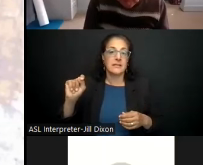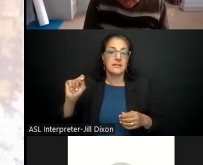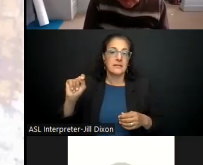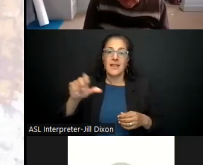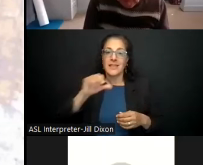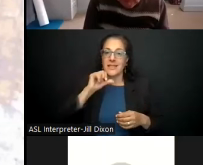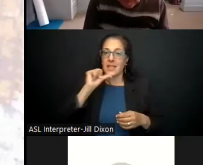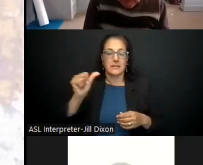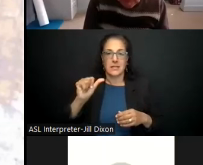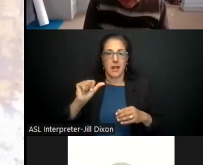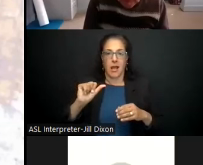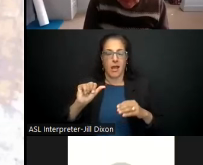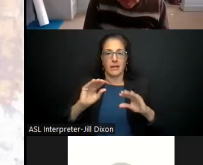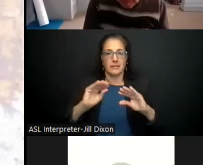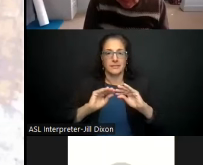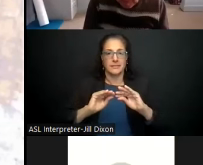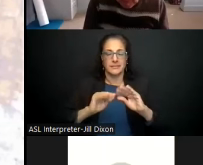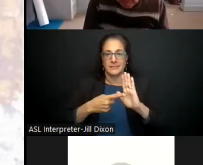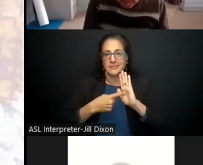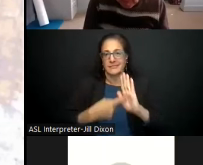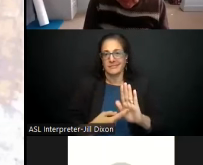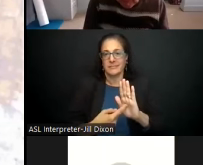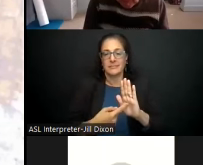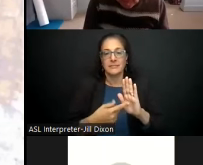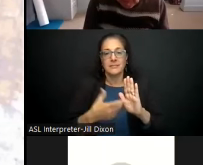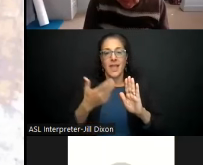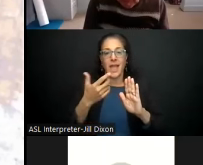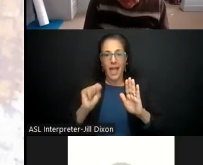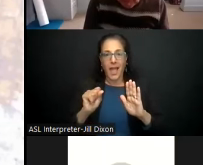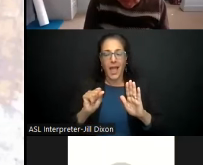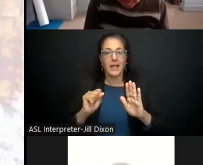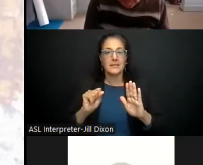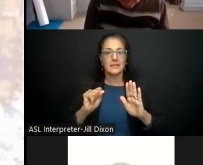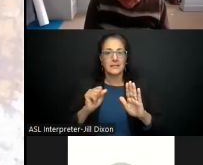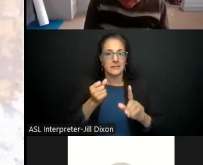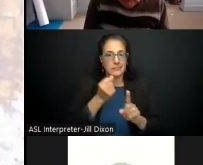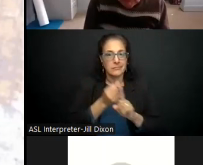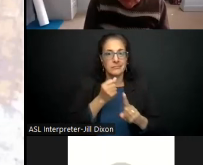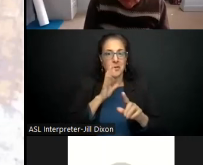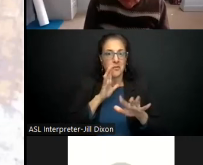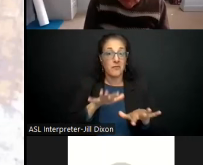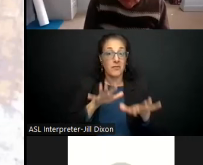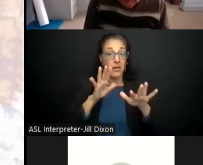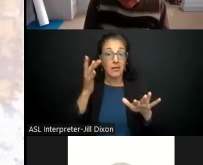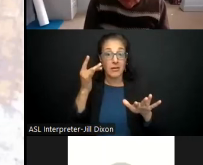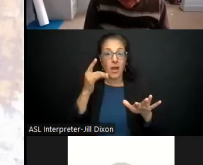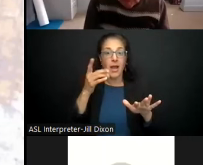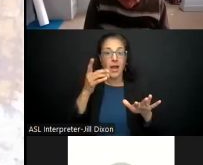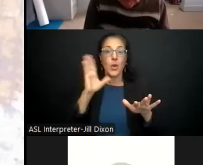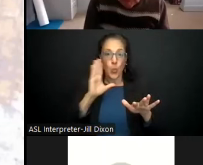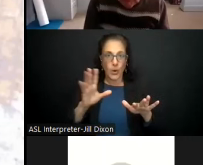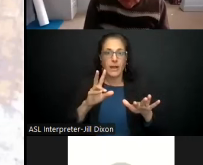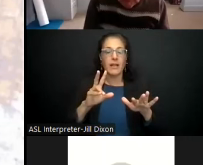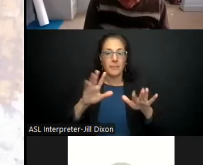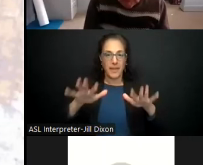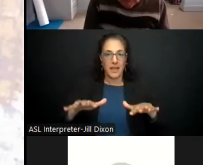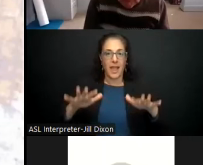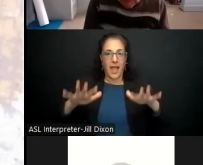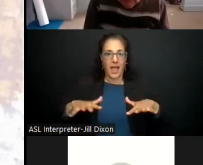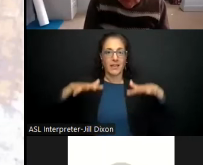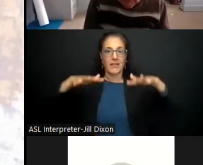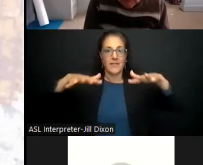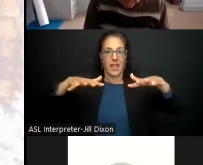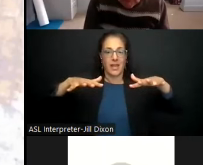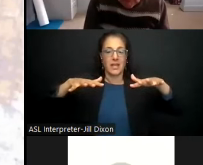demarcated as being so susceptible to flooding, and that's because it's going to be intentionally elevated above the